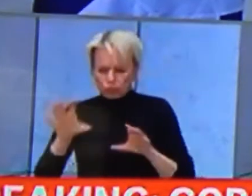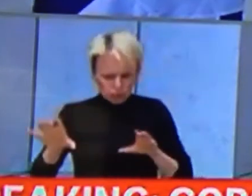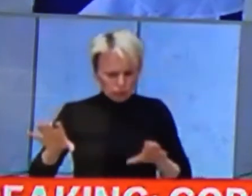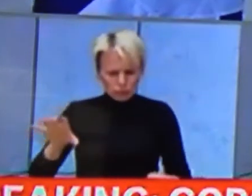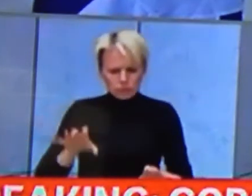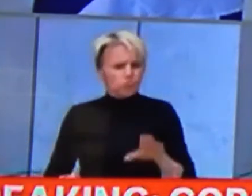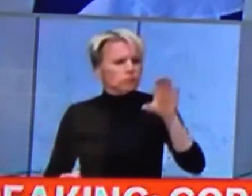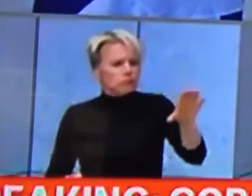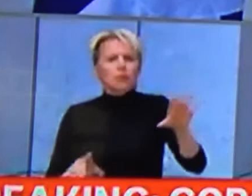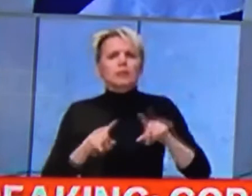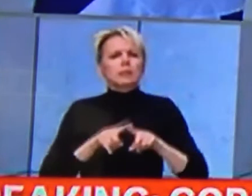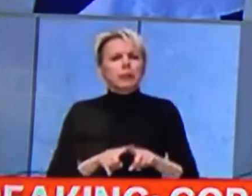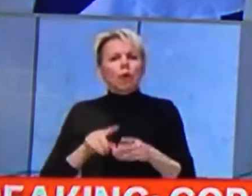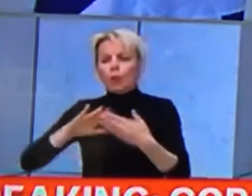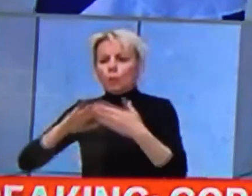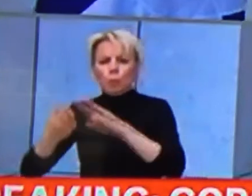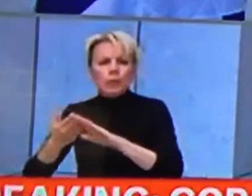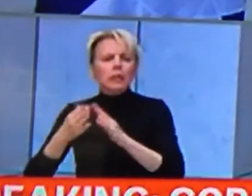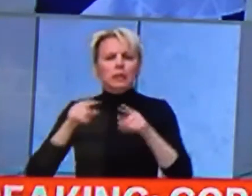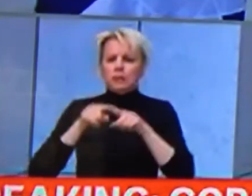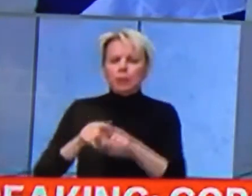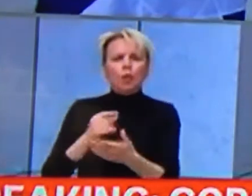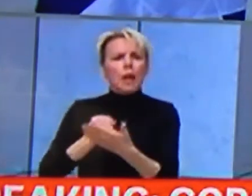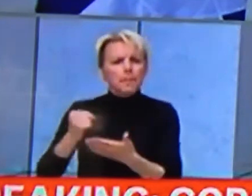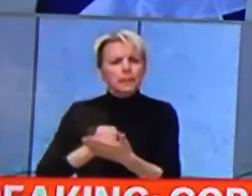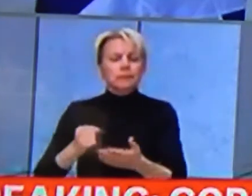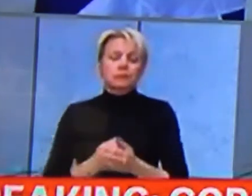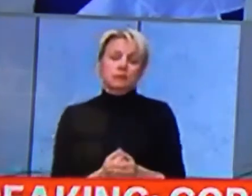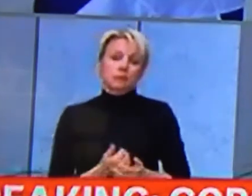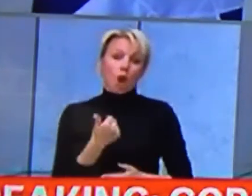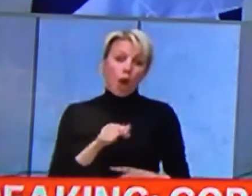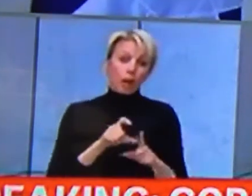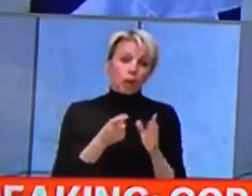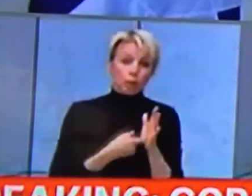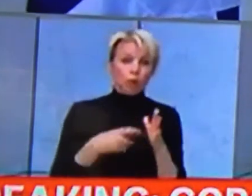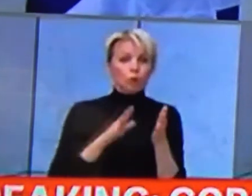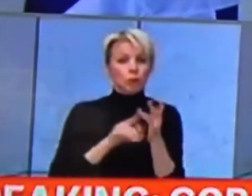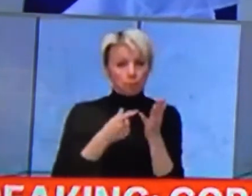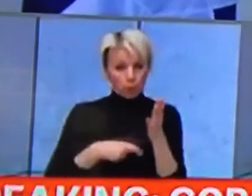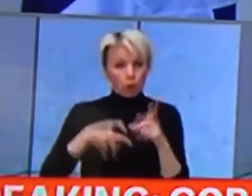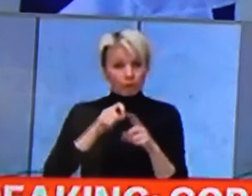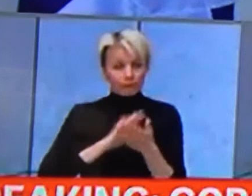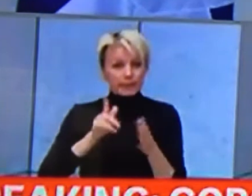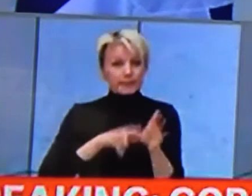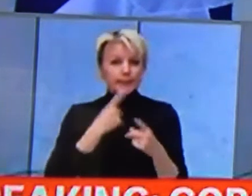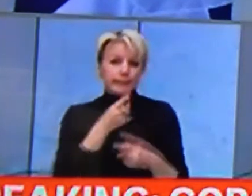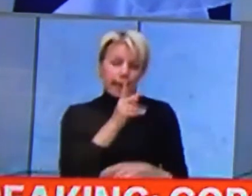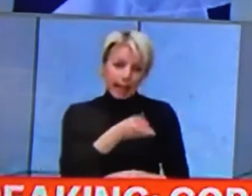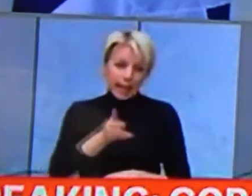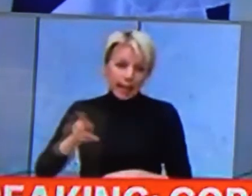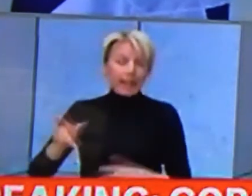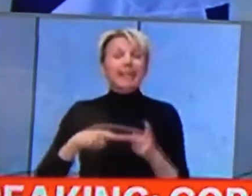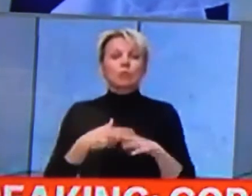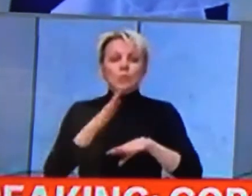that flexibility going forward, because as Dr. Murphy keeps saying, you start this with this